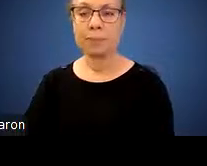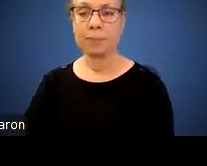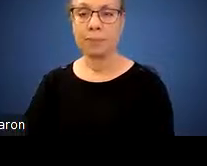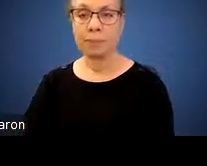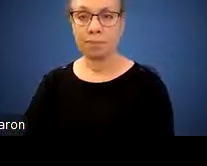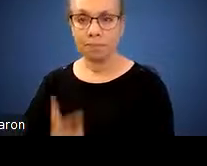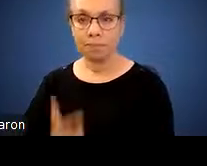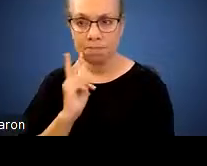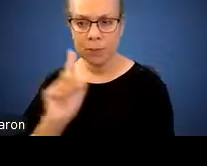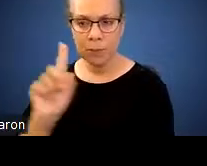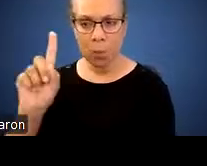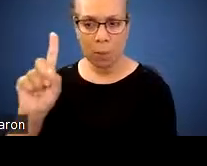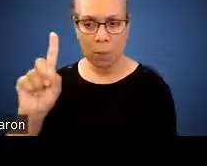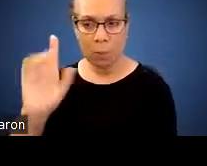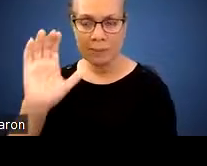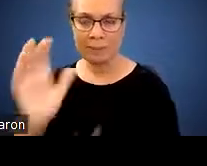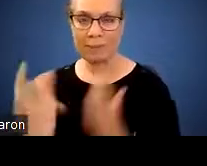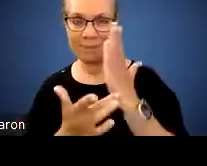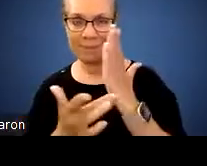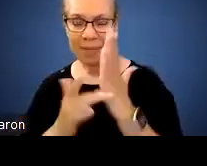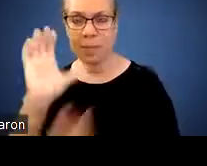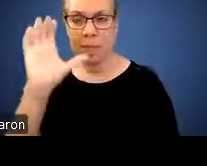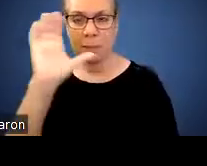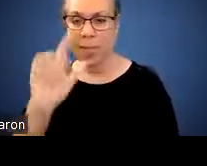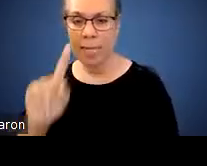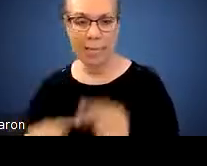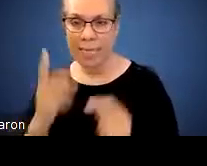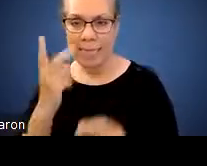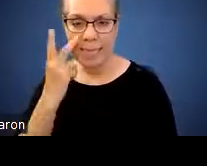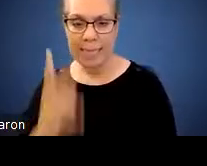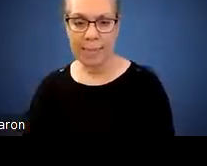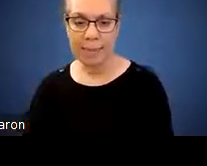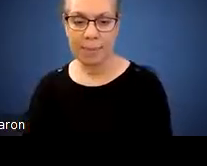see them. So let me see why I'm not seeing them.